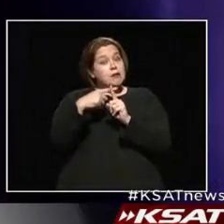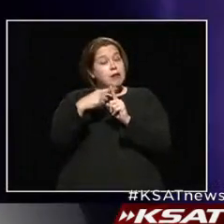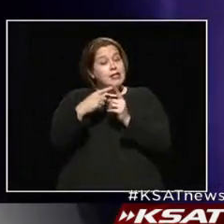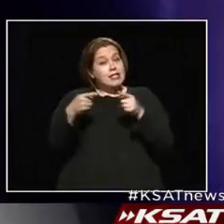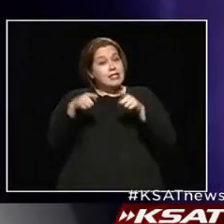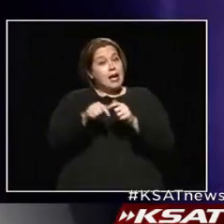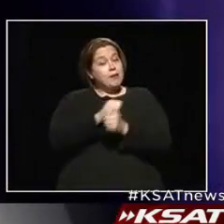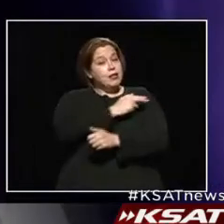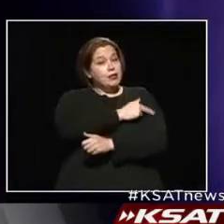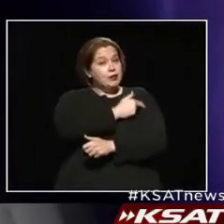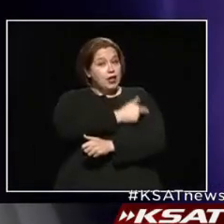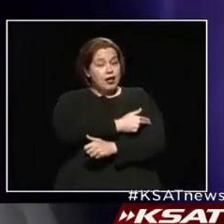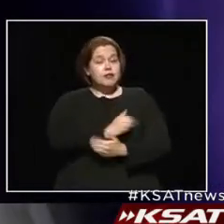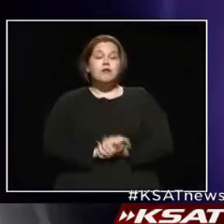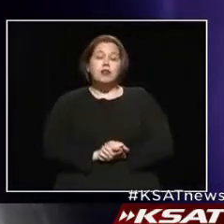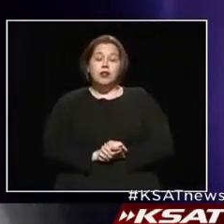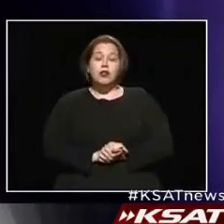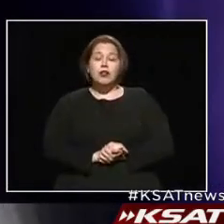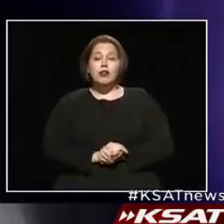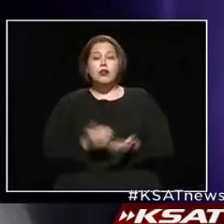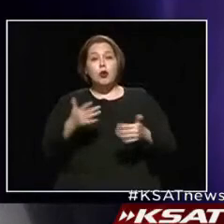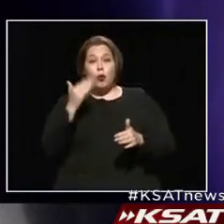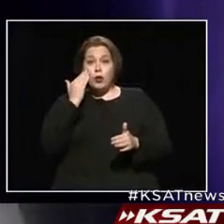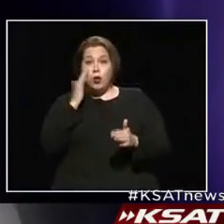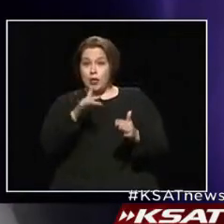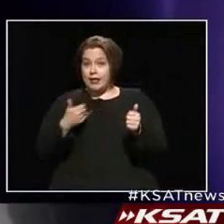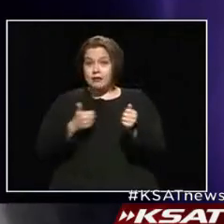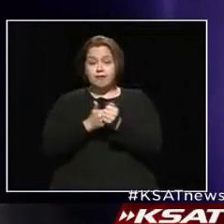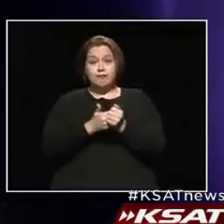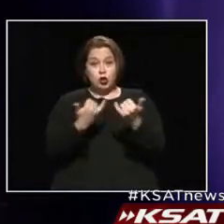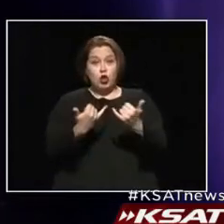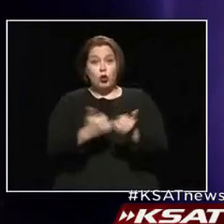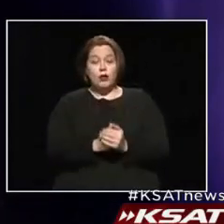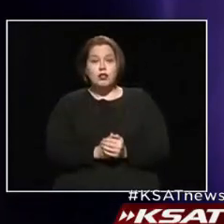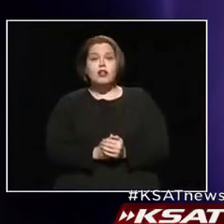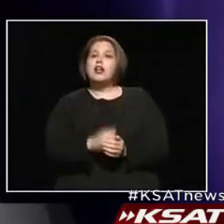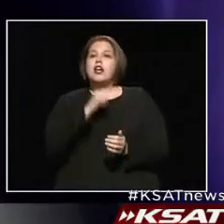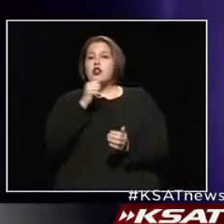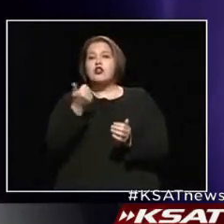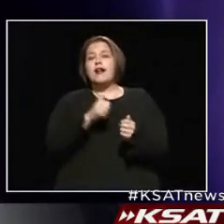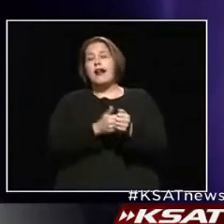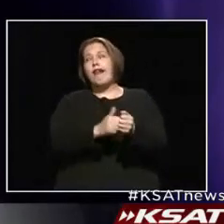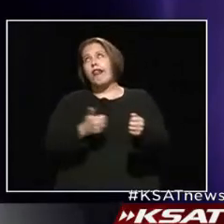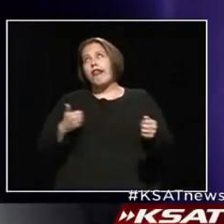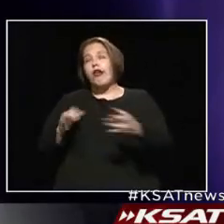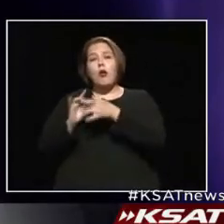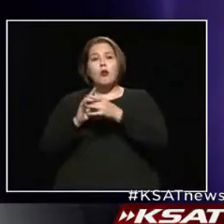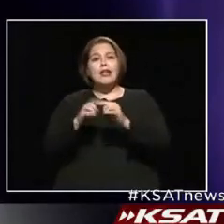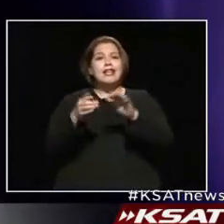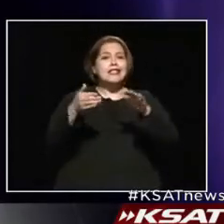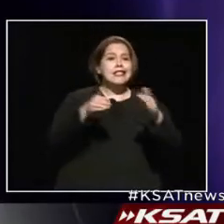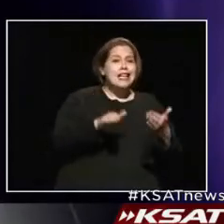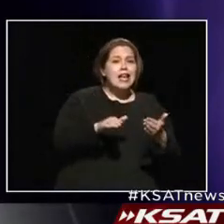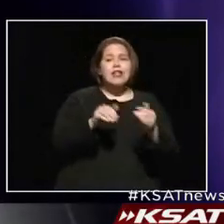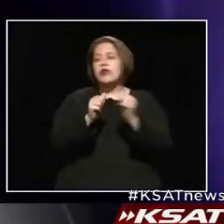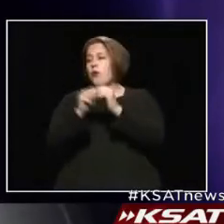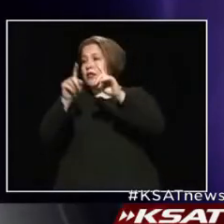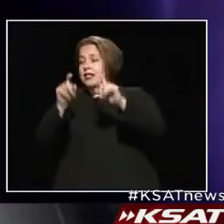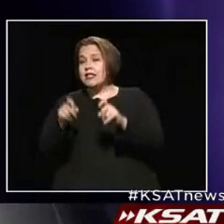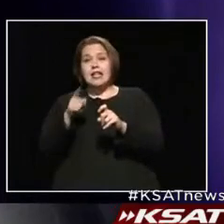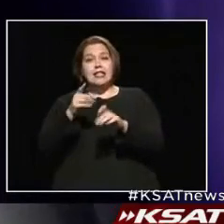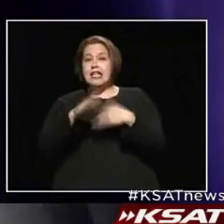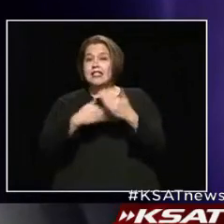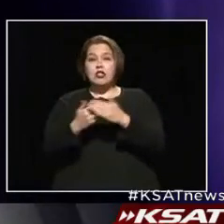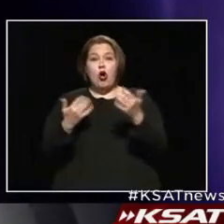happening with the hospitals. We know that's current. We know that there's not any backlog on deaths, no backlogs on testing. This is